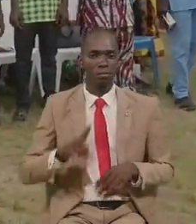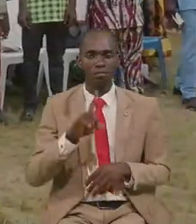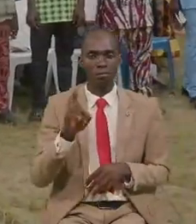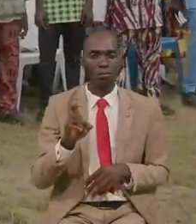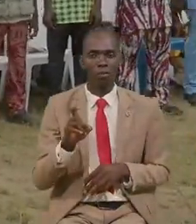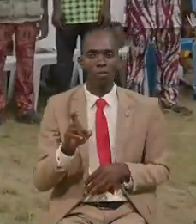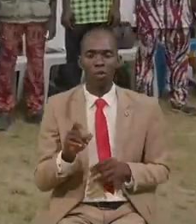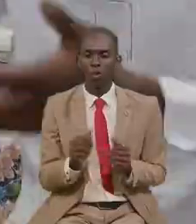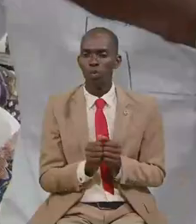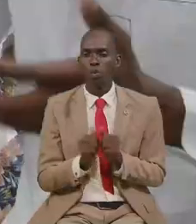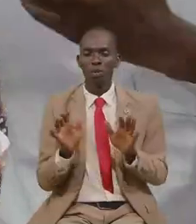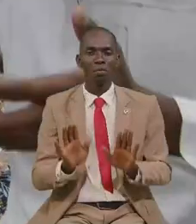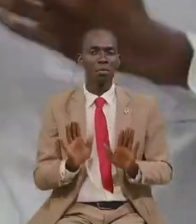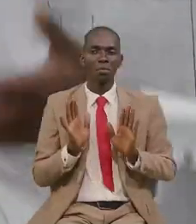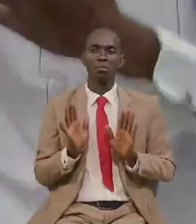Fearlessly,